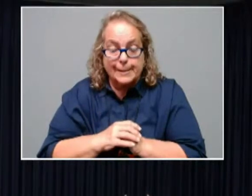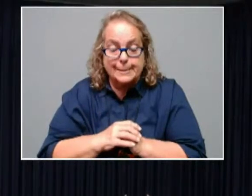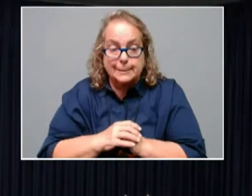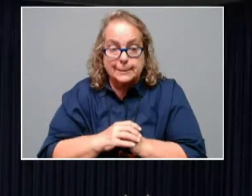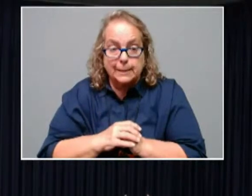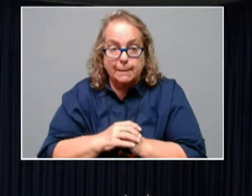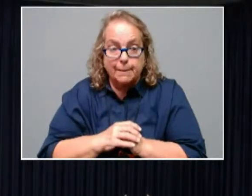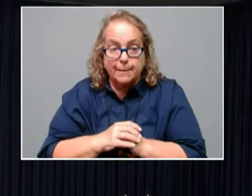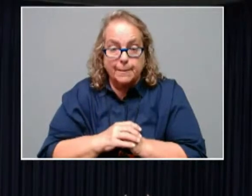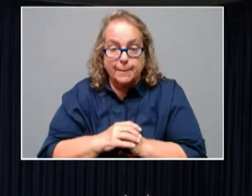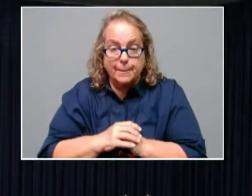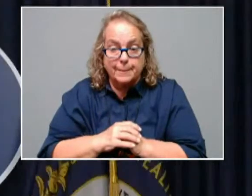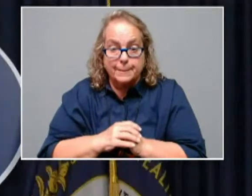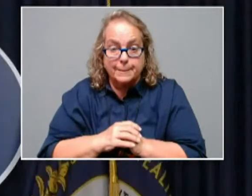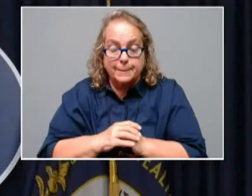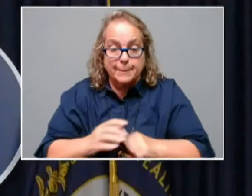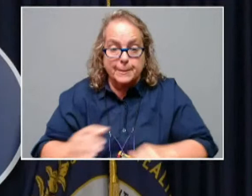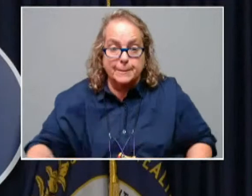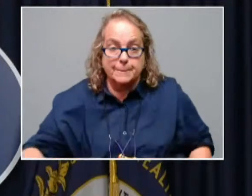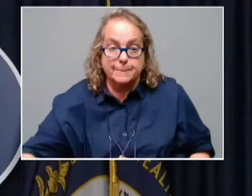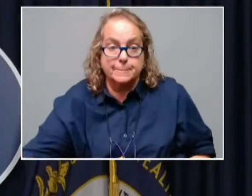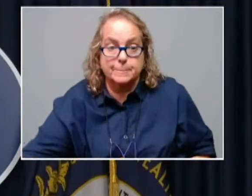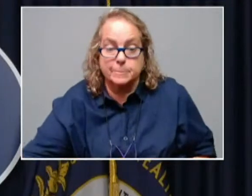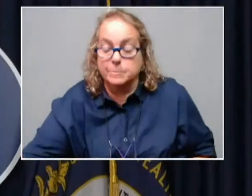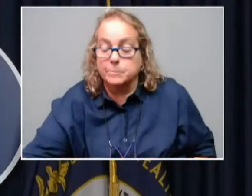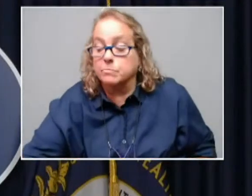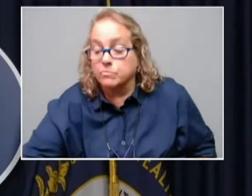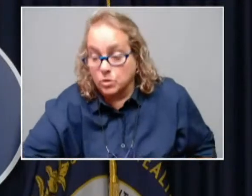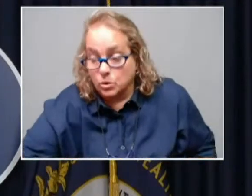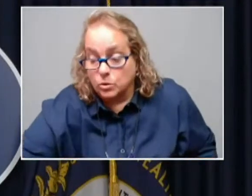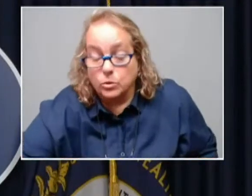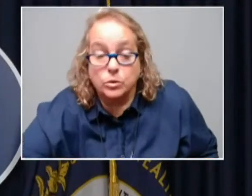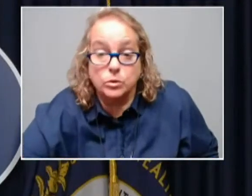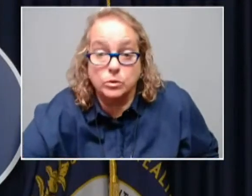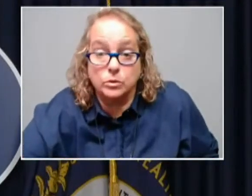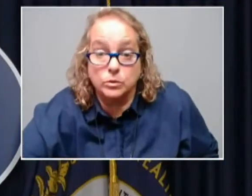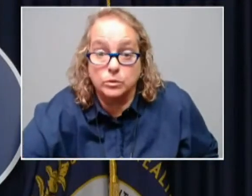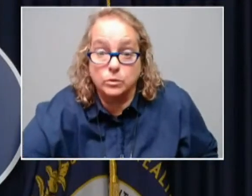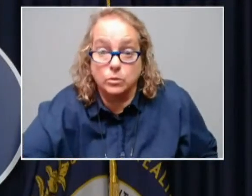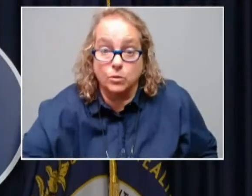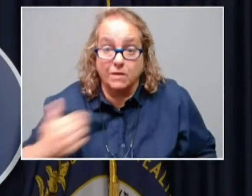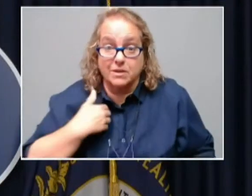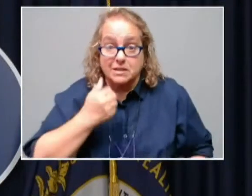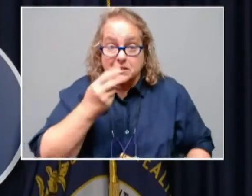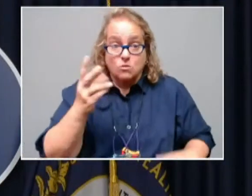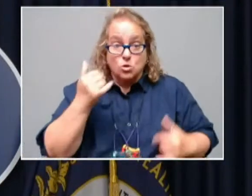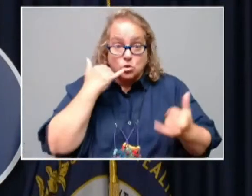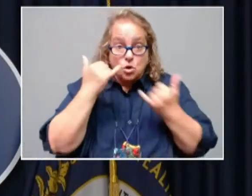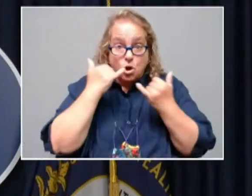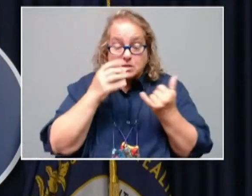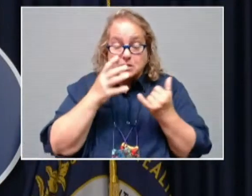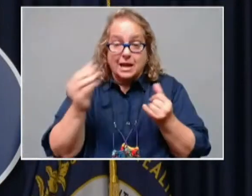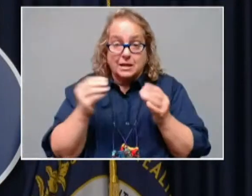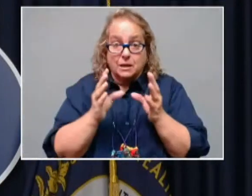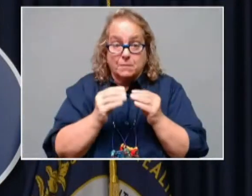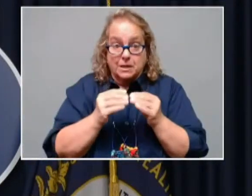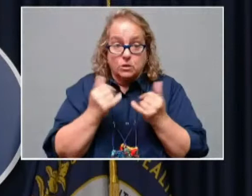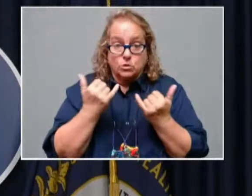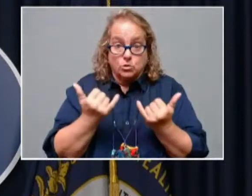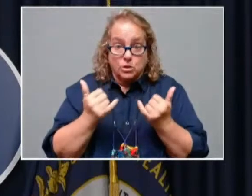pandemic response going forward? So we've had multiple calls and a meeting today